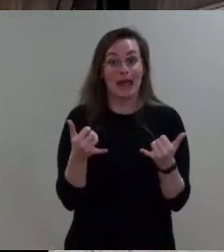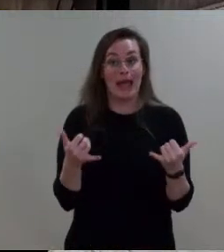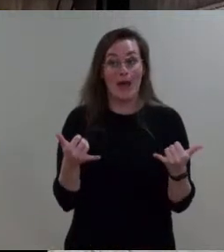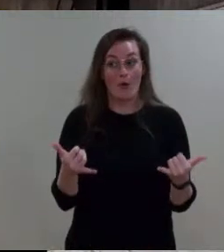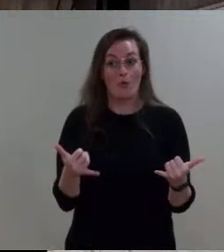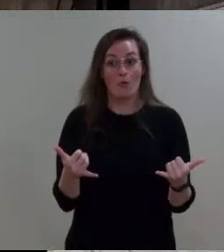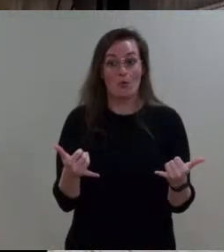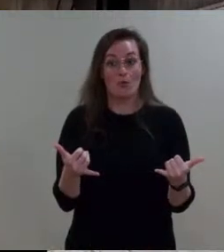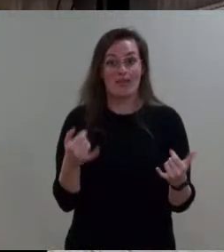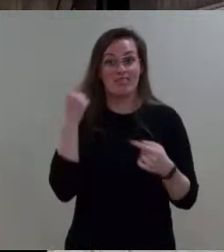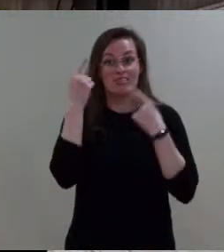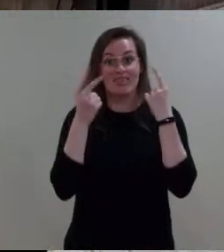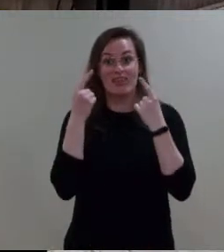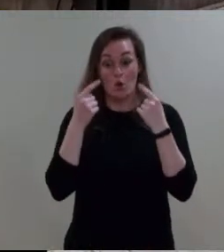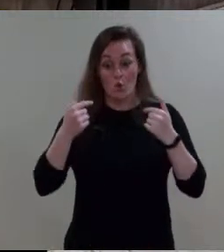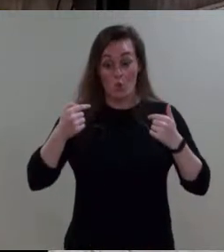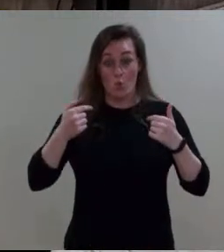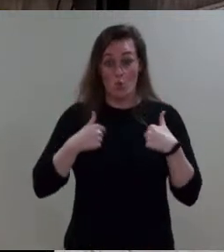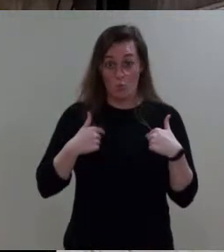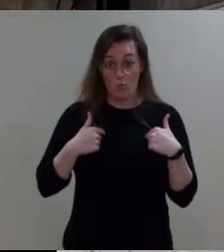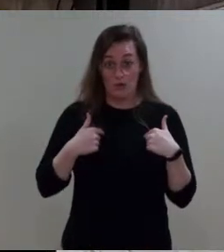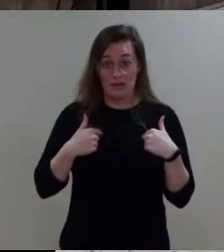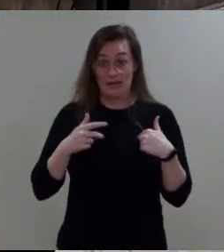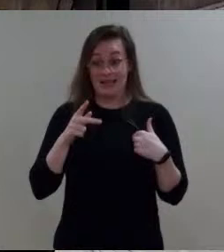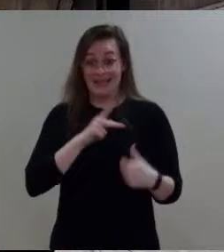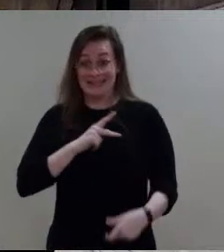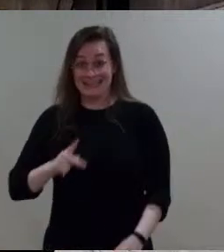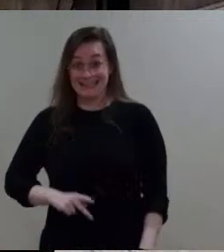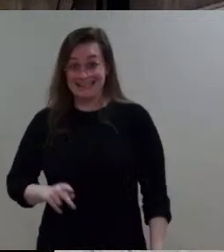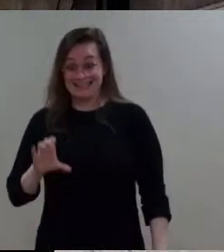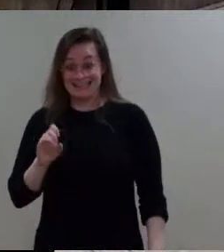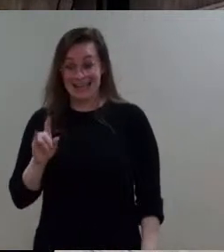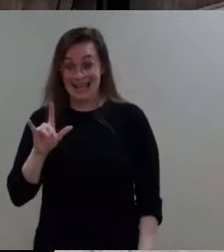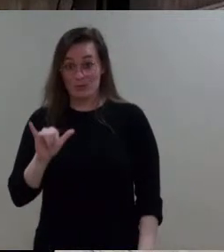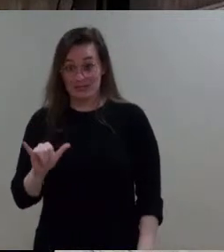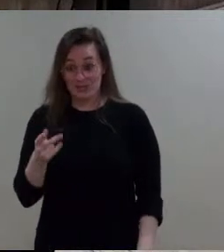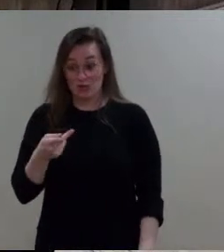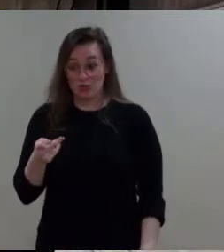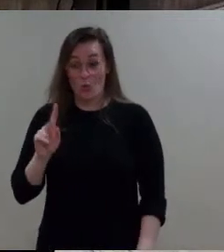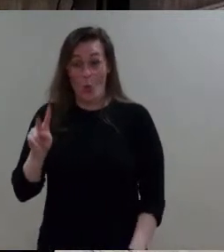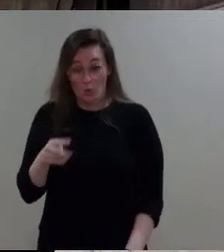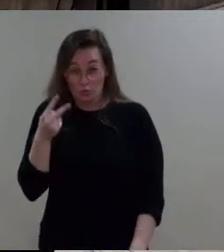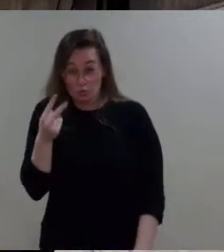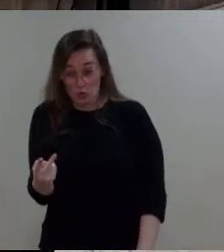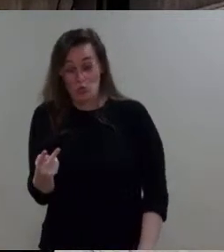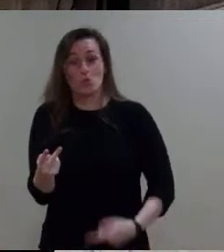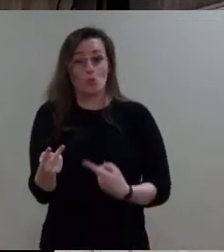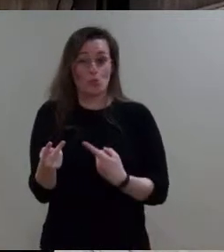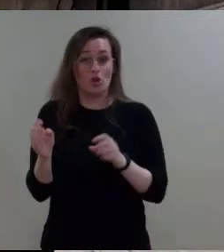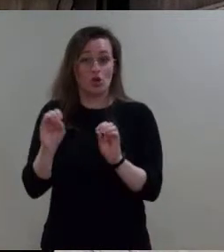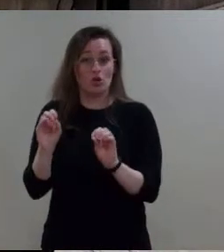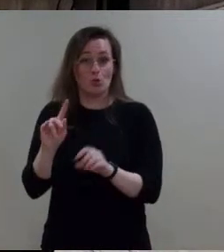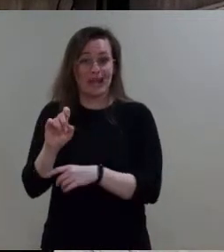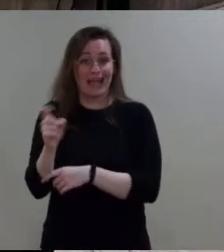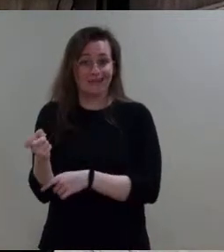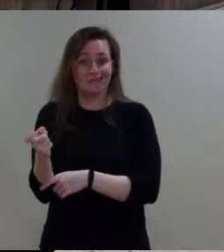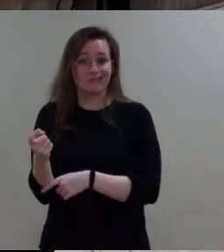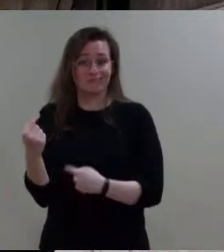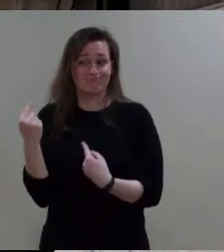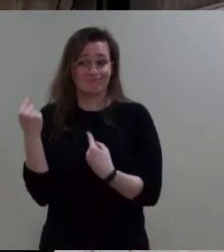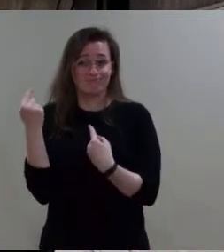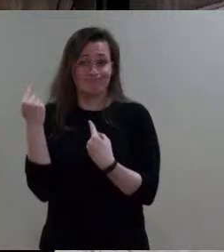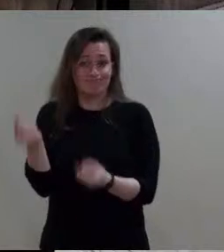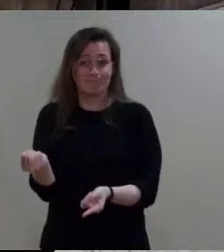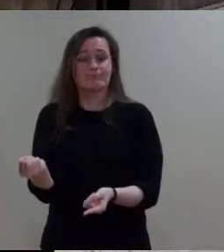are the only ones without this tax. And yet, and this has been for quite a few years, and yet nobody, no